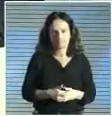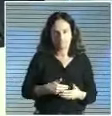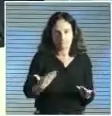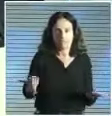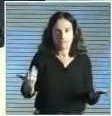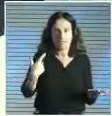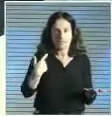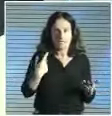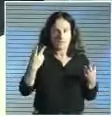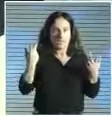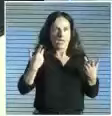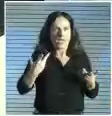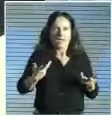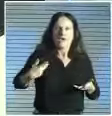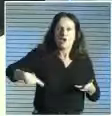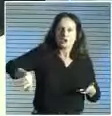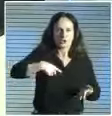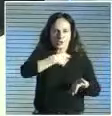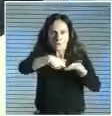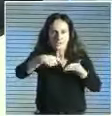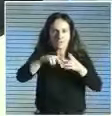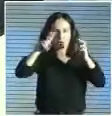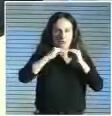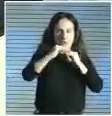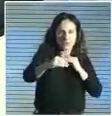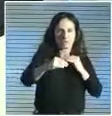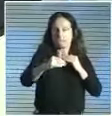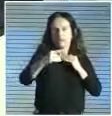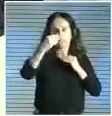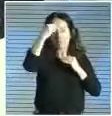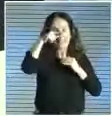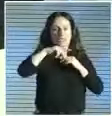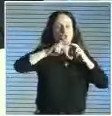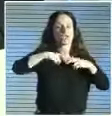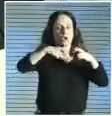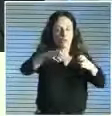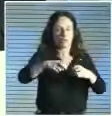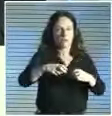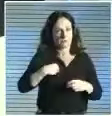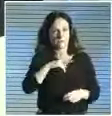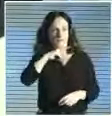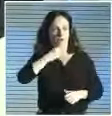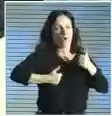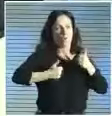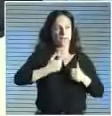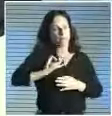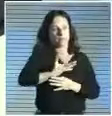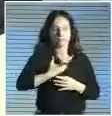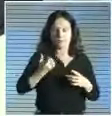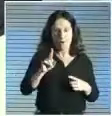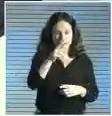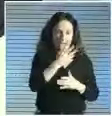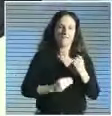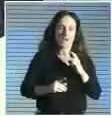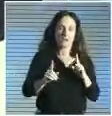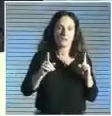is innovation that you have to preserve for you as a competitive value, you are in a big mistake, because at the end, the final goal is